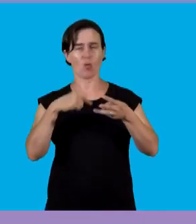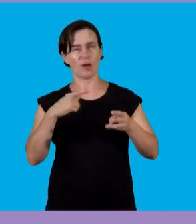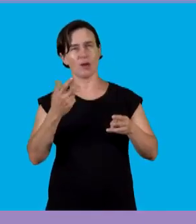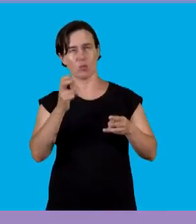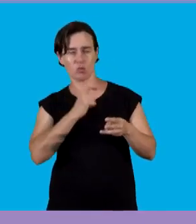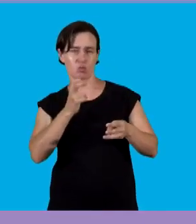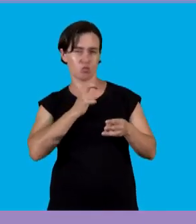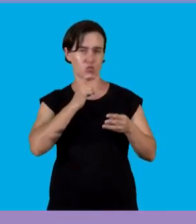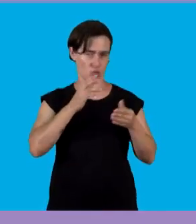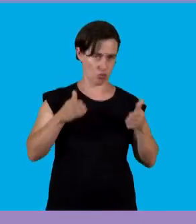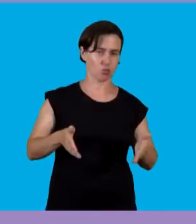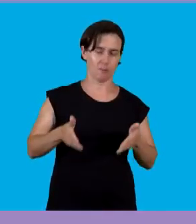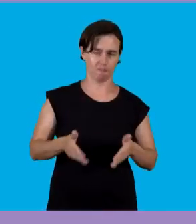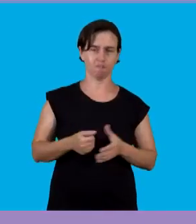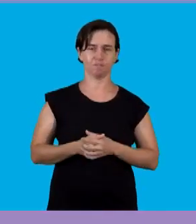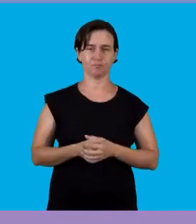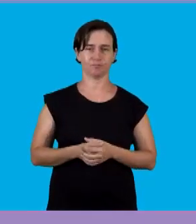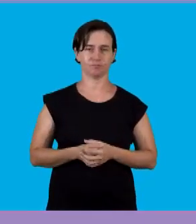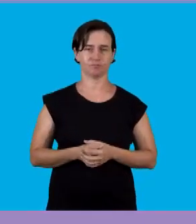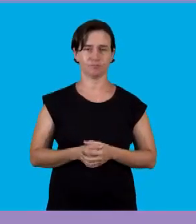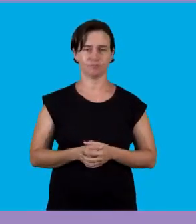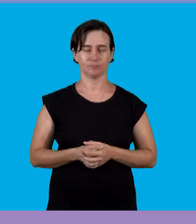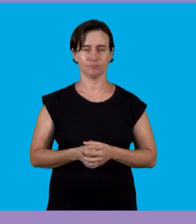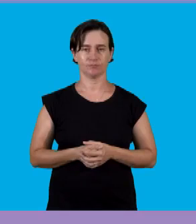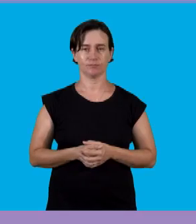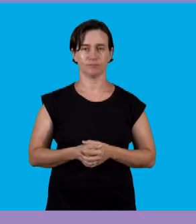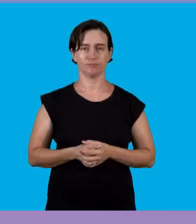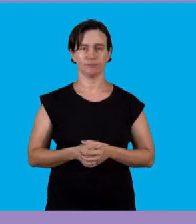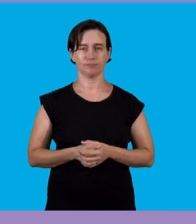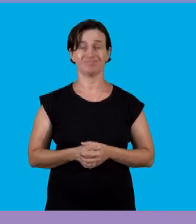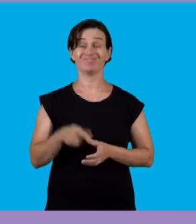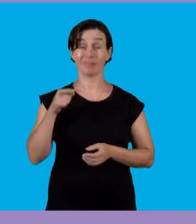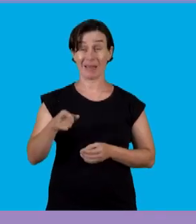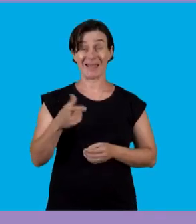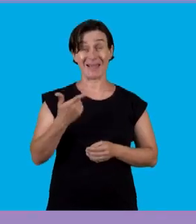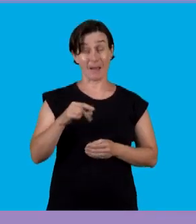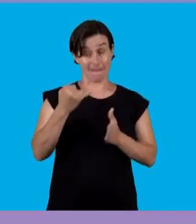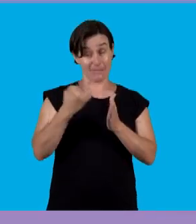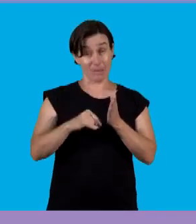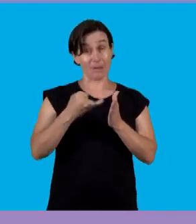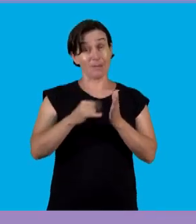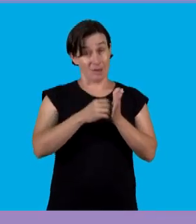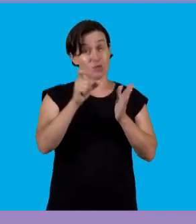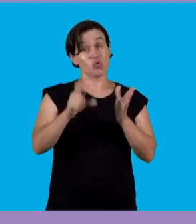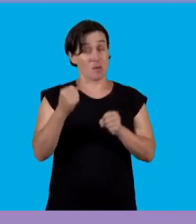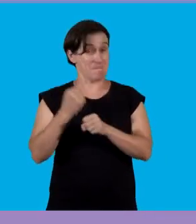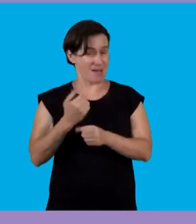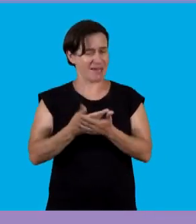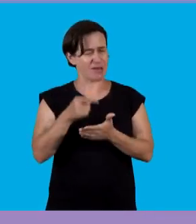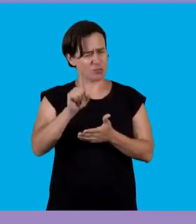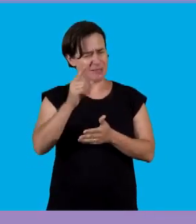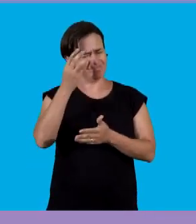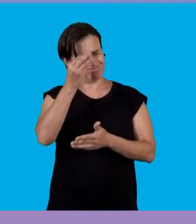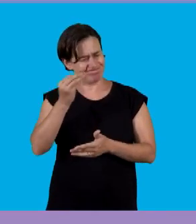with throughout this lesson. Let's now look at the common errors, or the things that you should keep in